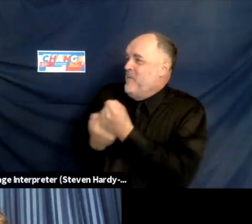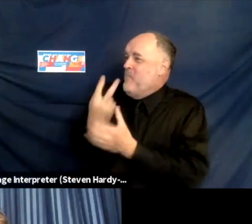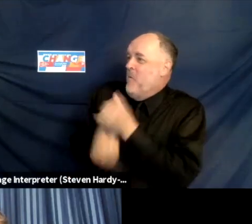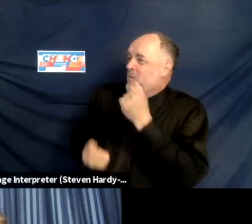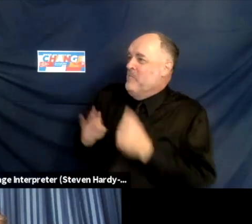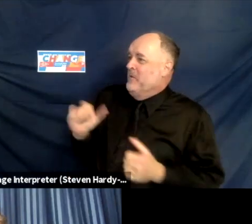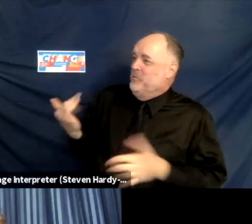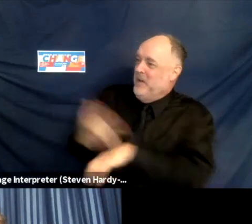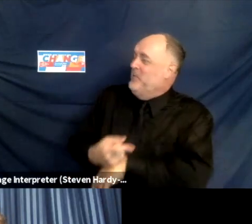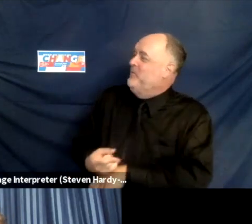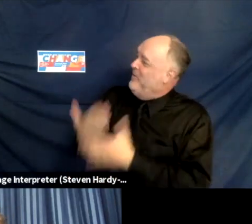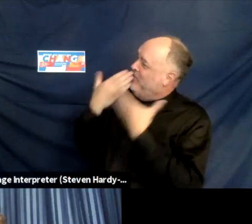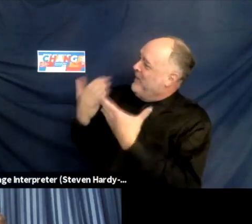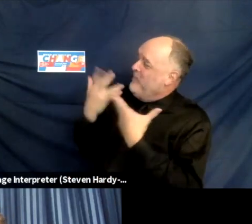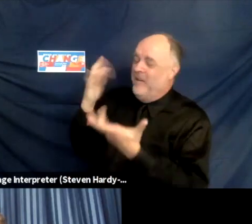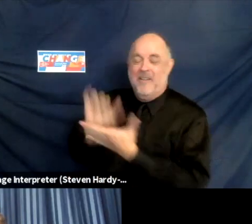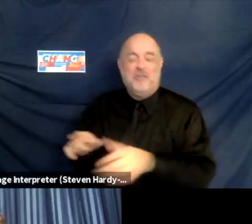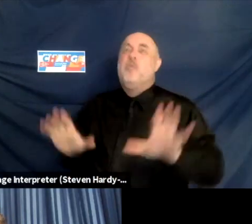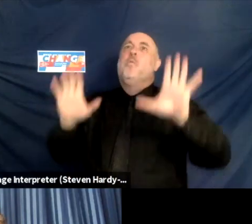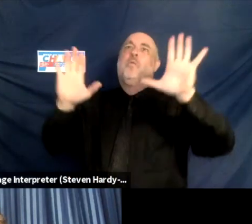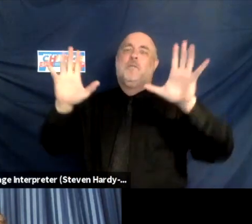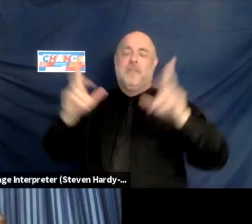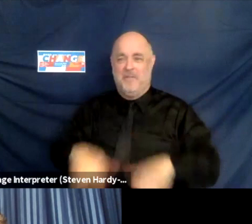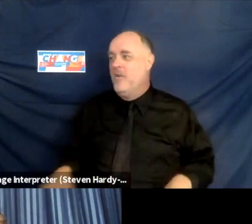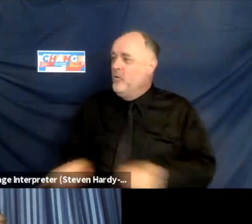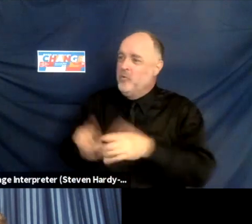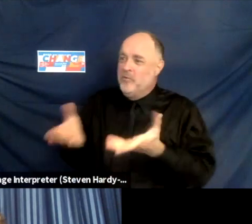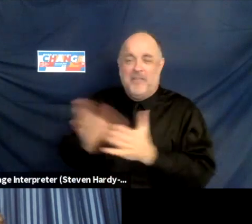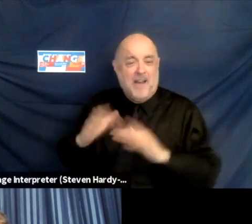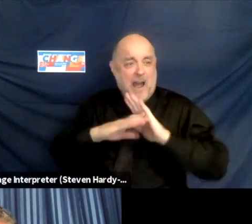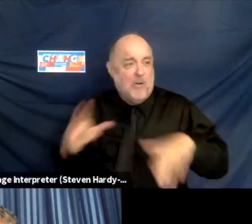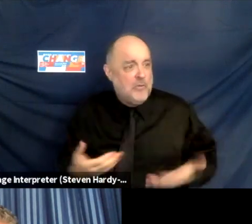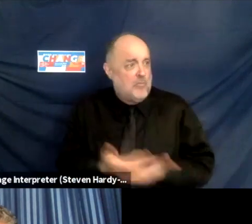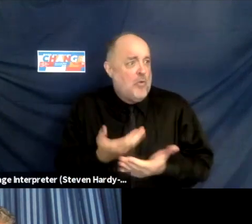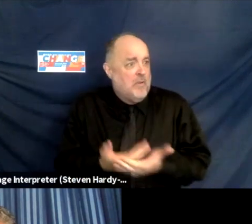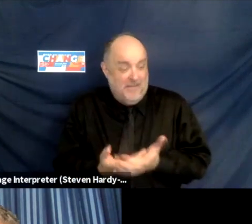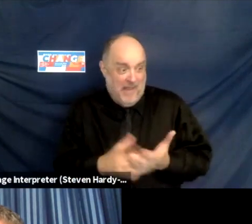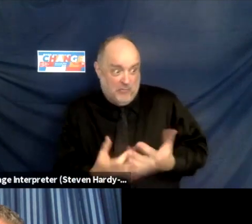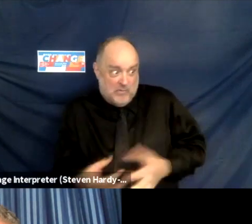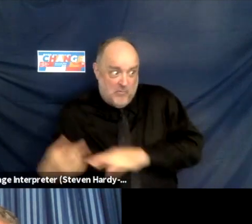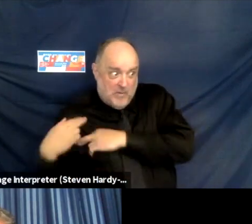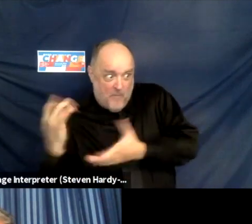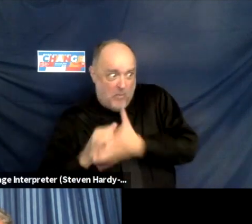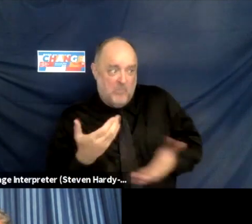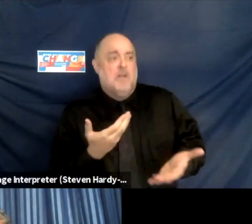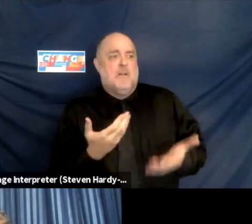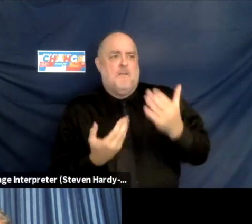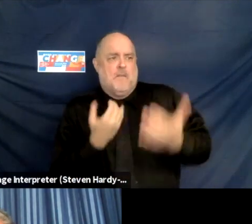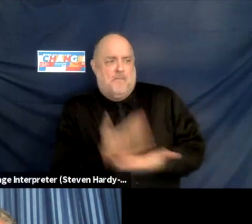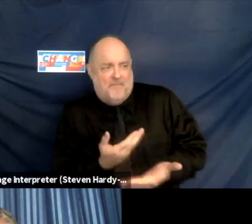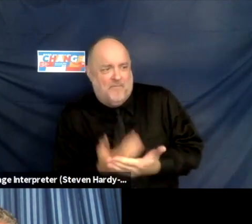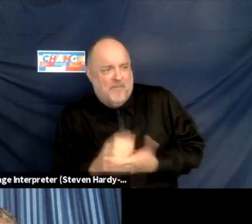So it's very, very timely. He also serves on the House Appropriations Committee, which is responsible for funding the government's vital activities to keep the United States